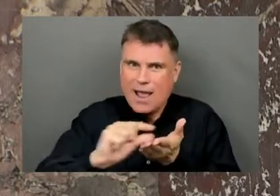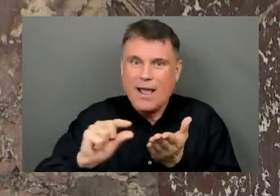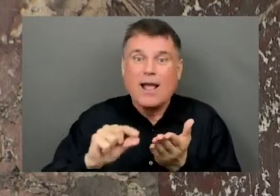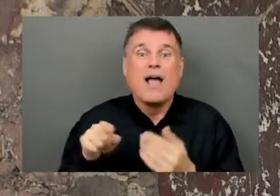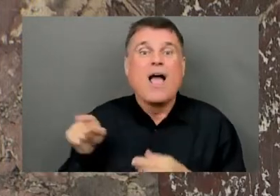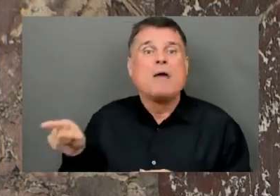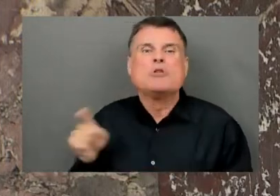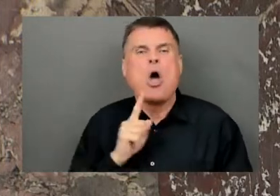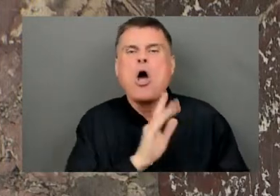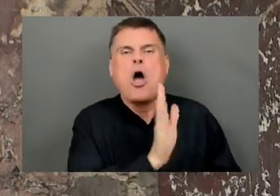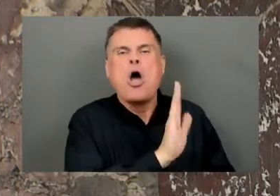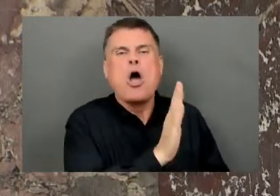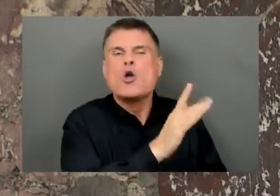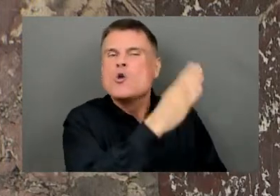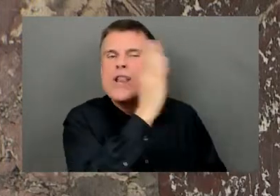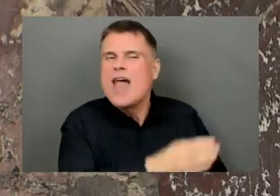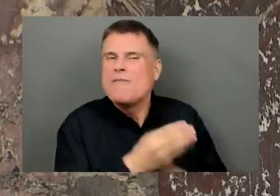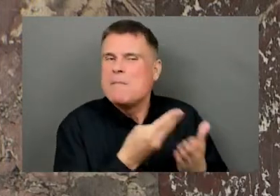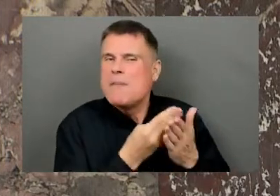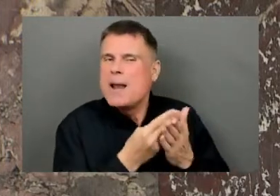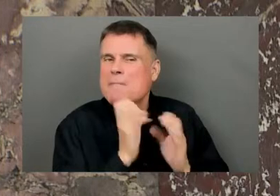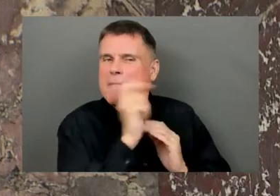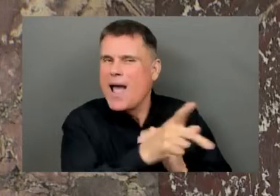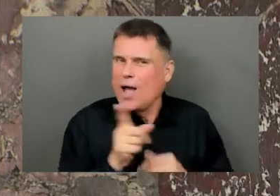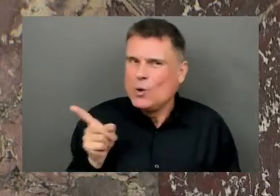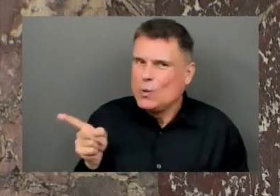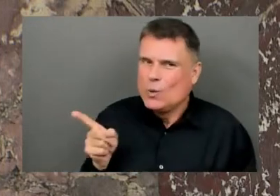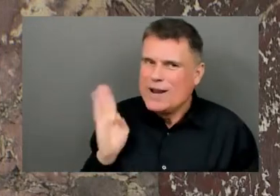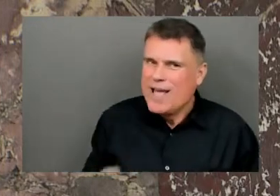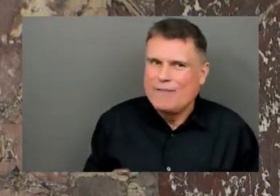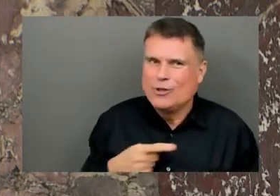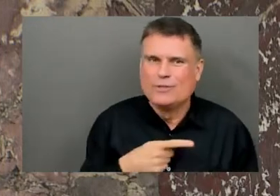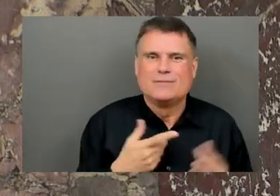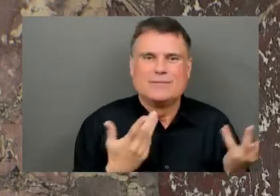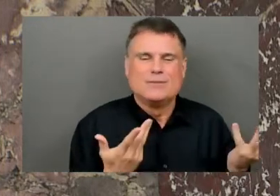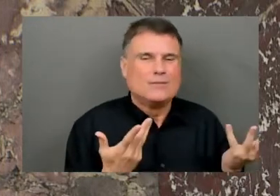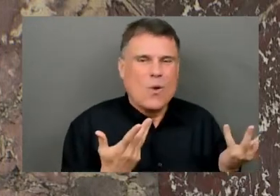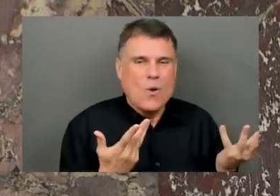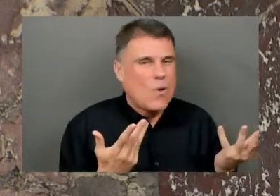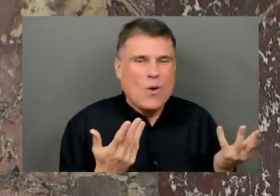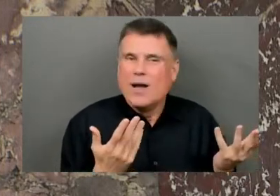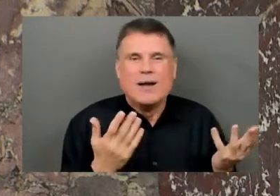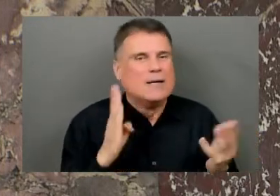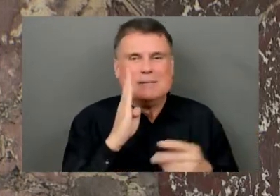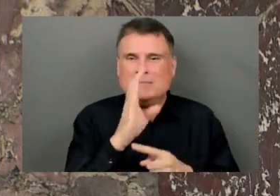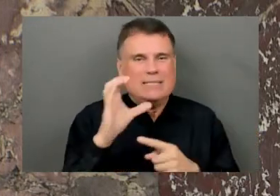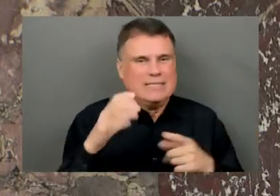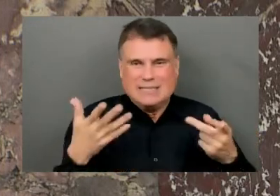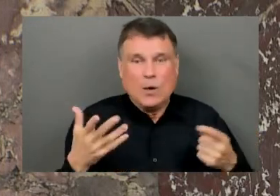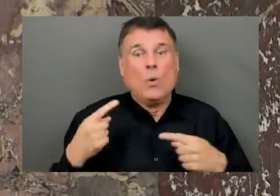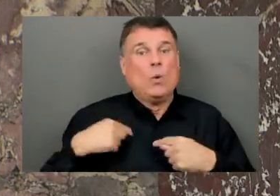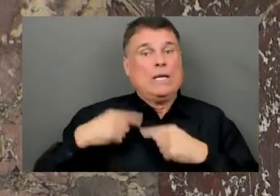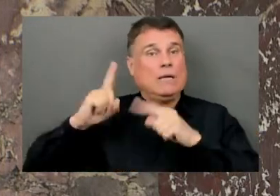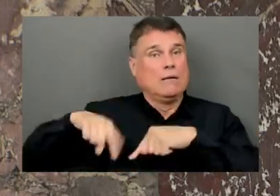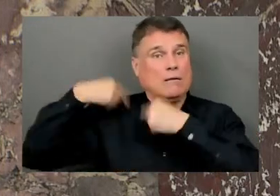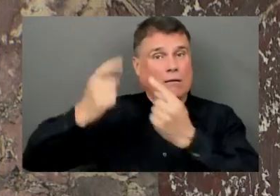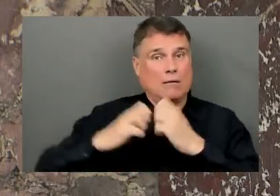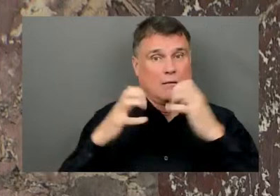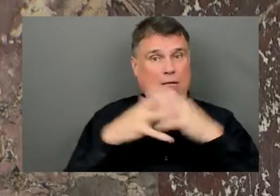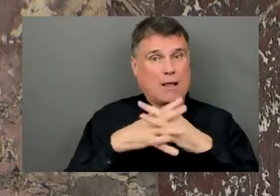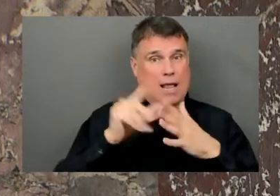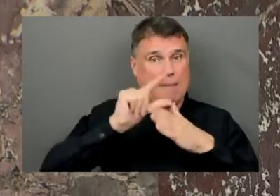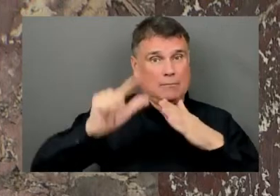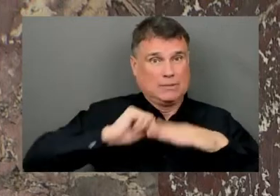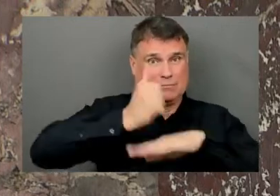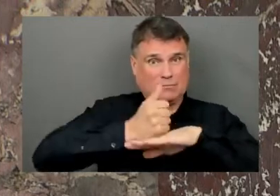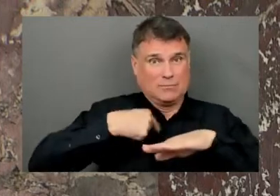They didn't support British Columbians with the costs that they faced. Our government has done that since day one. Now, I realize that the members across the way have completely